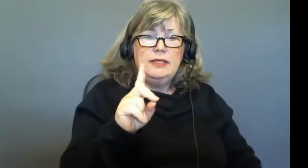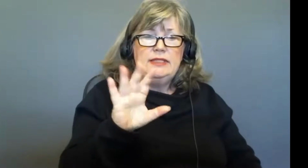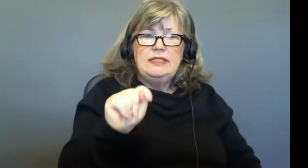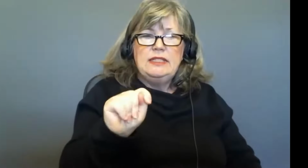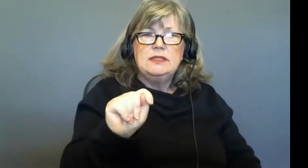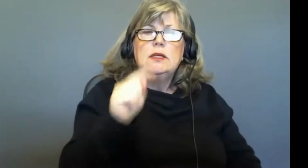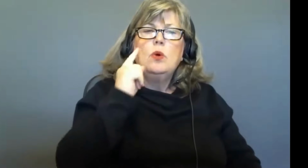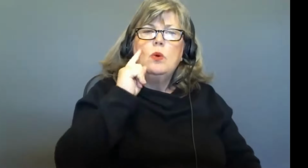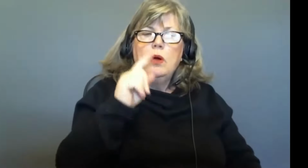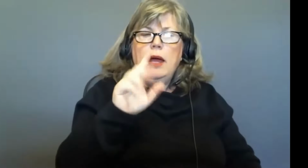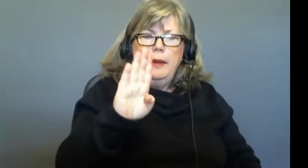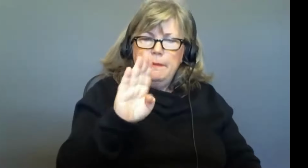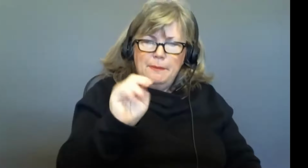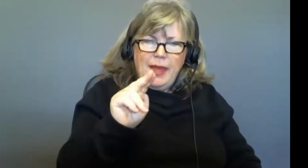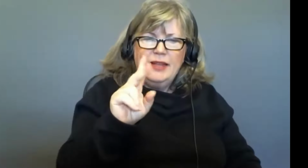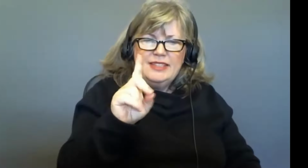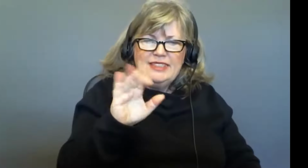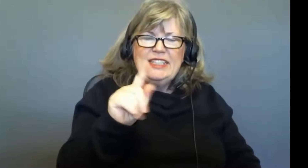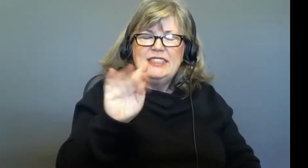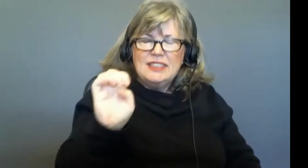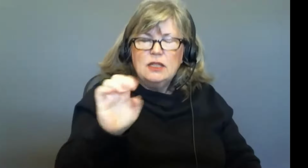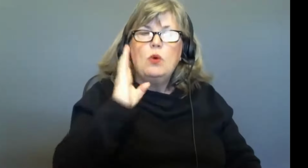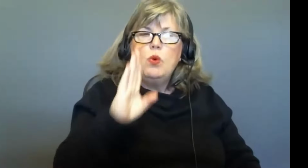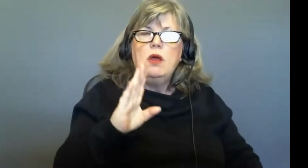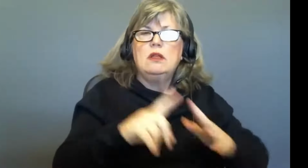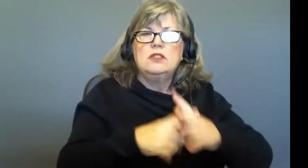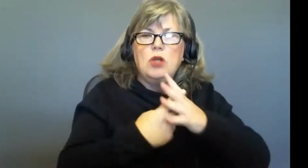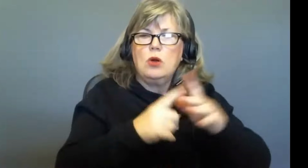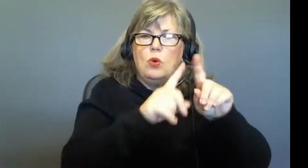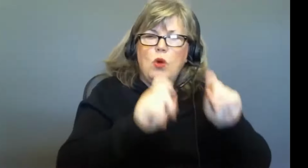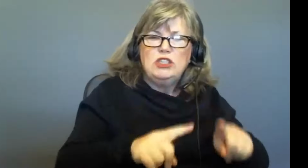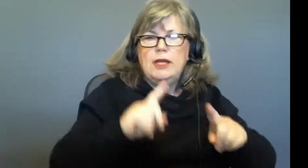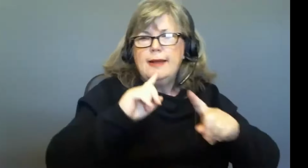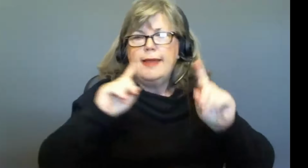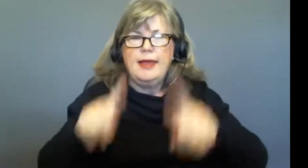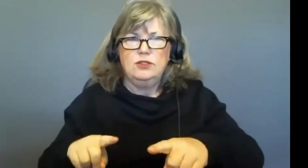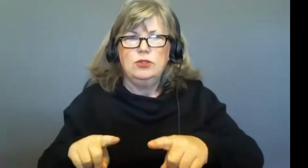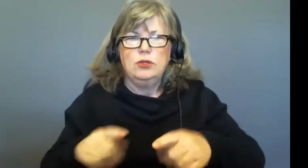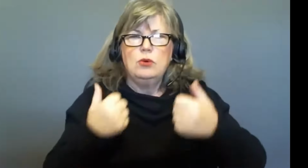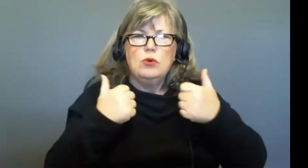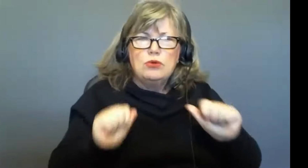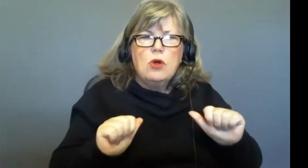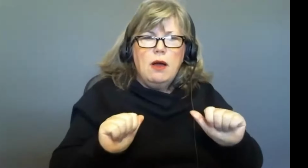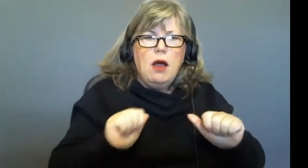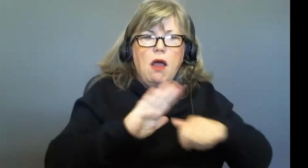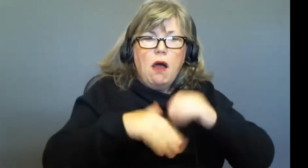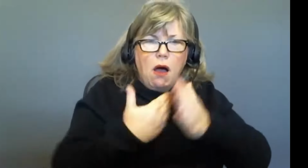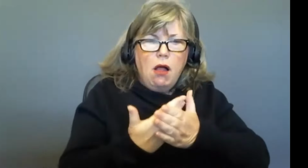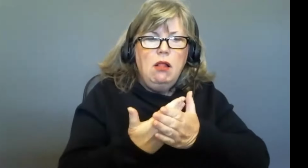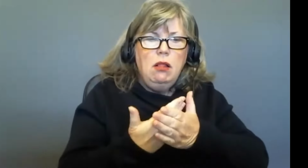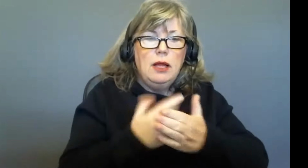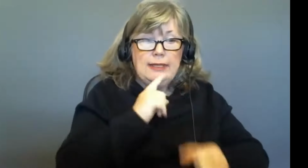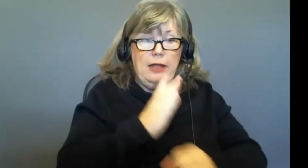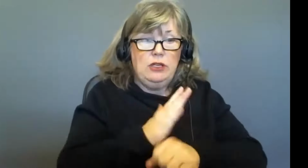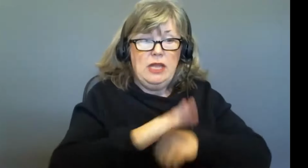questions. We have many questions that are in the question and answer box. We will try our best to get to all of them. We can't guarantee we will be